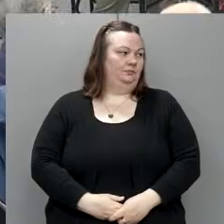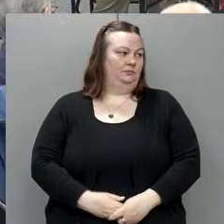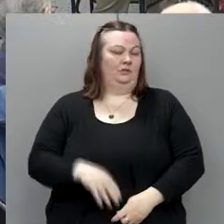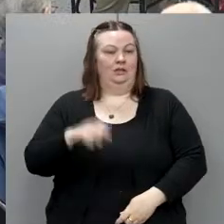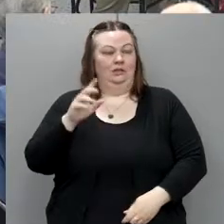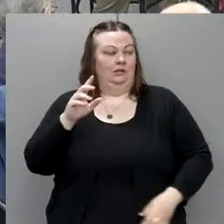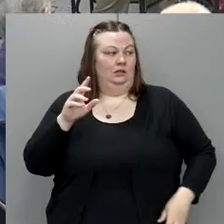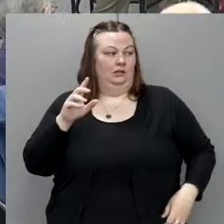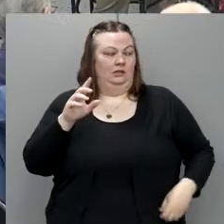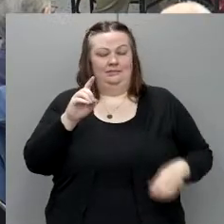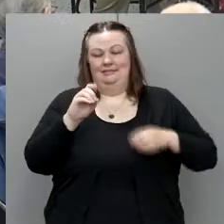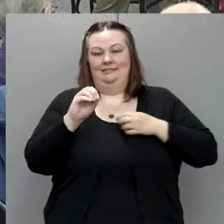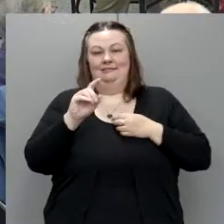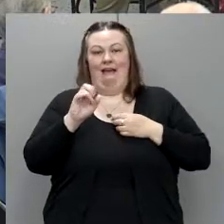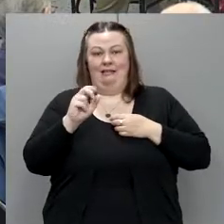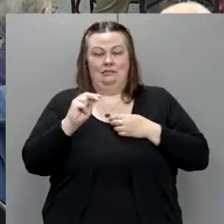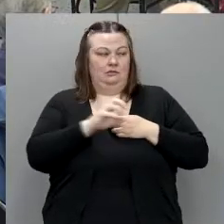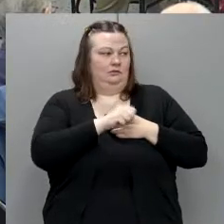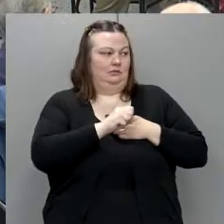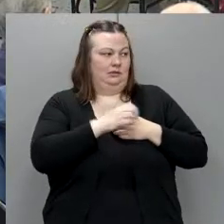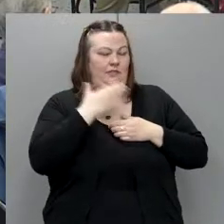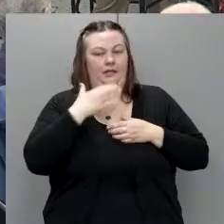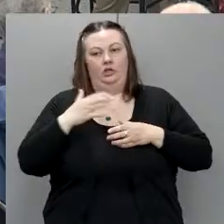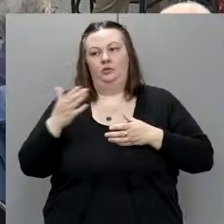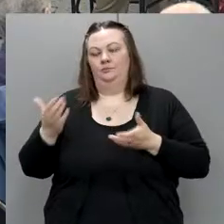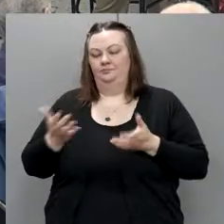Kenyatta, did you? Yes, thank you.